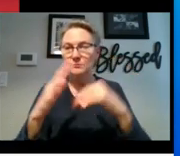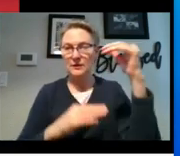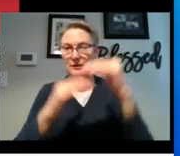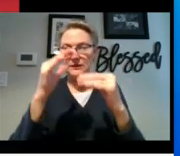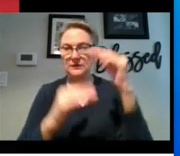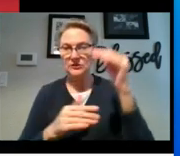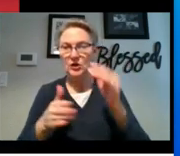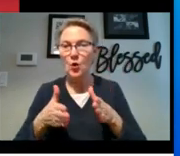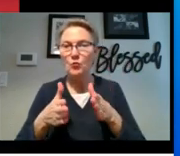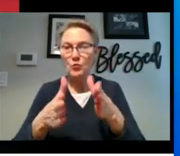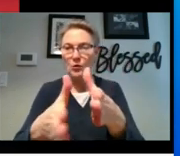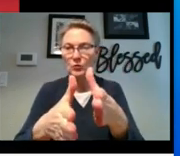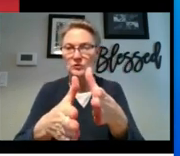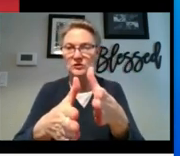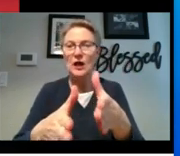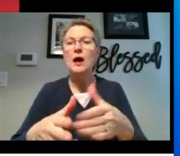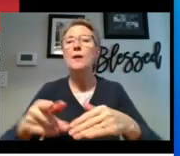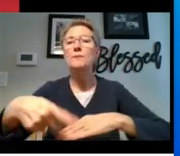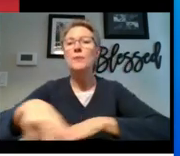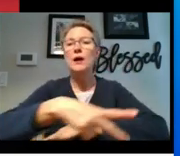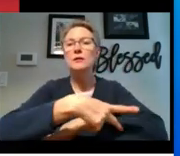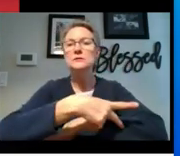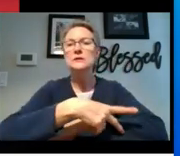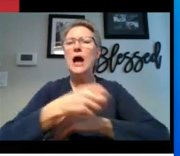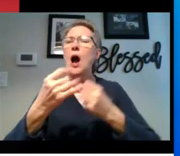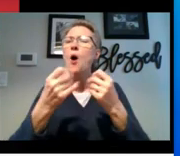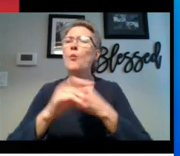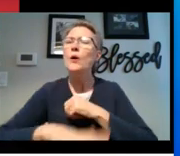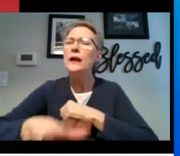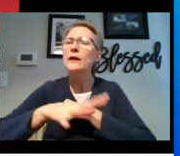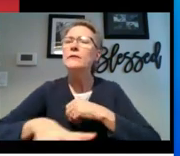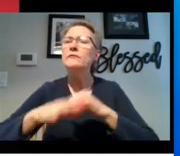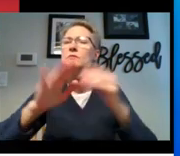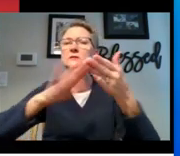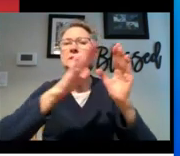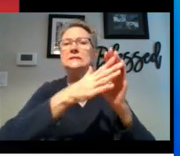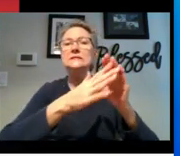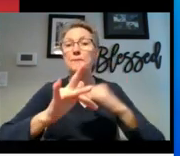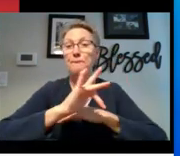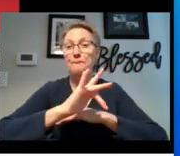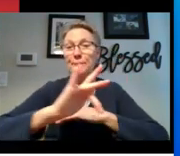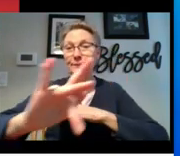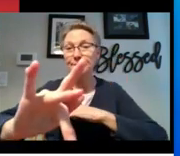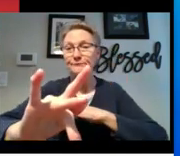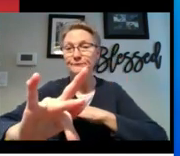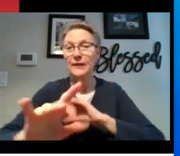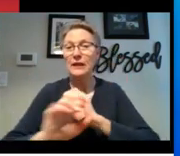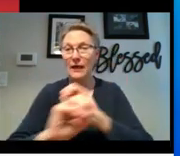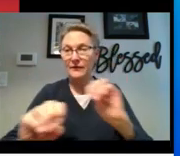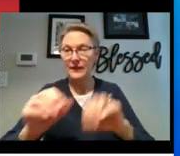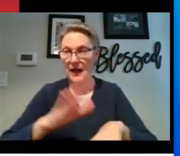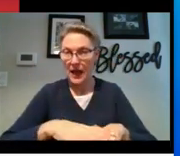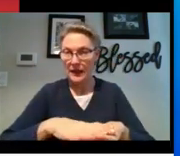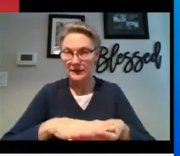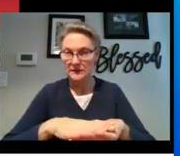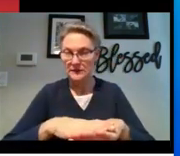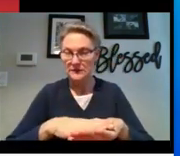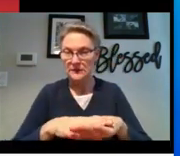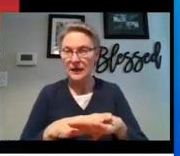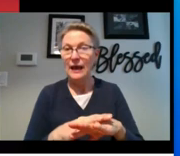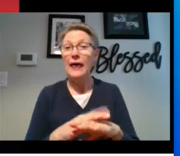So completely blank. How much of your town, what area of your town is blank? All right. So after we do those